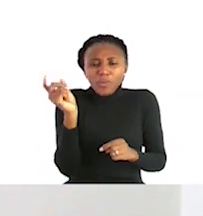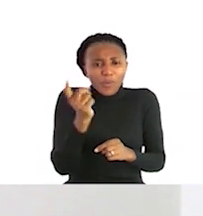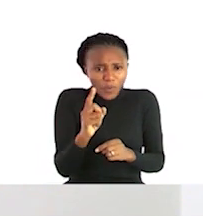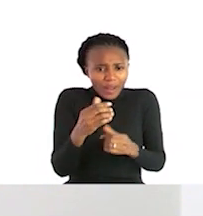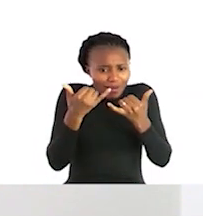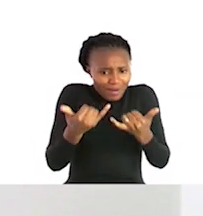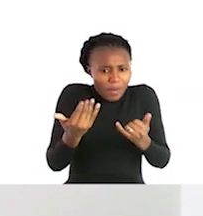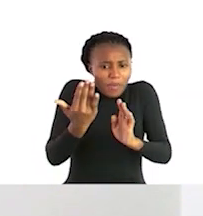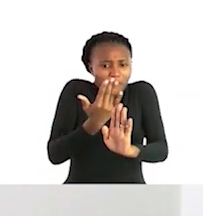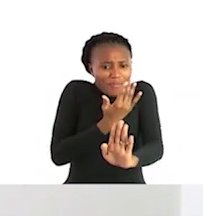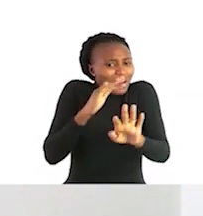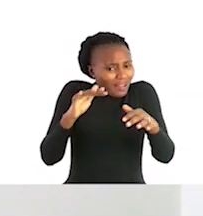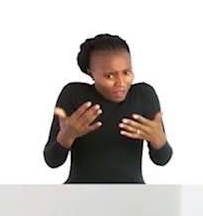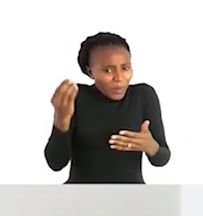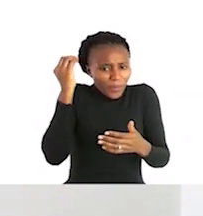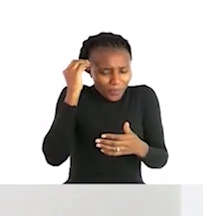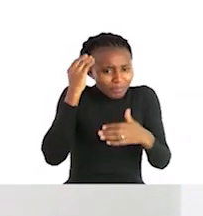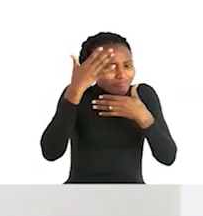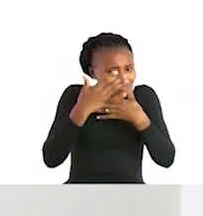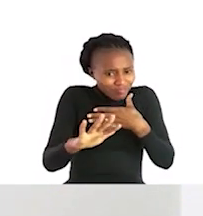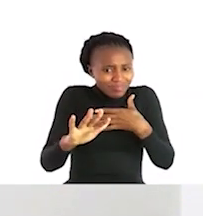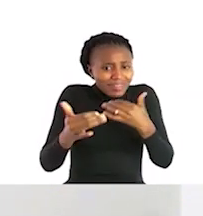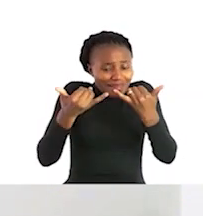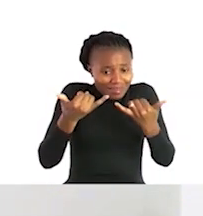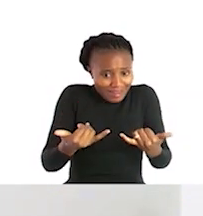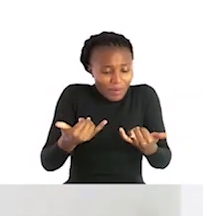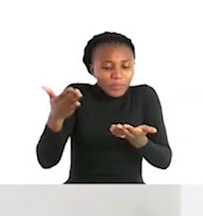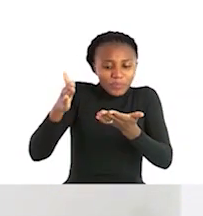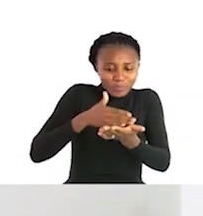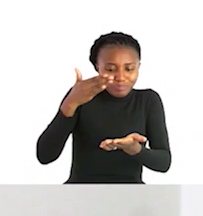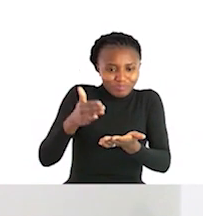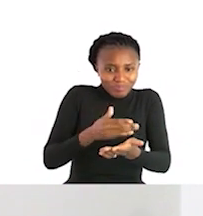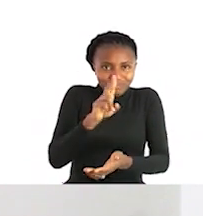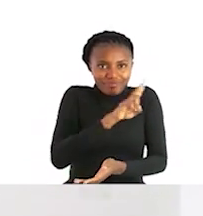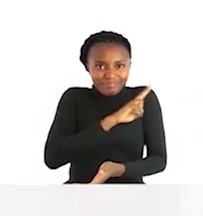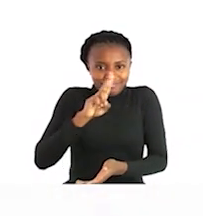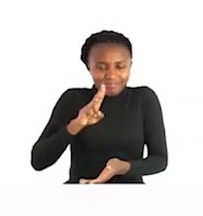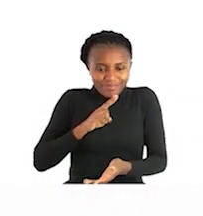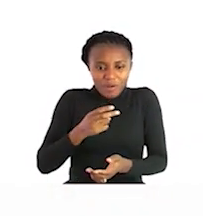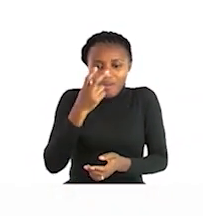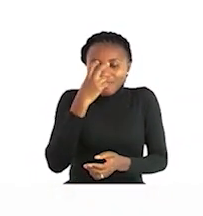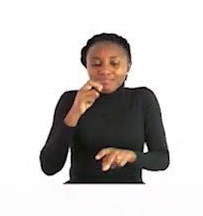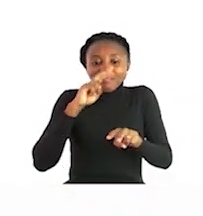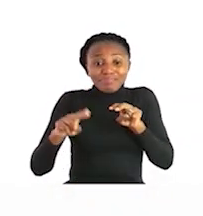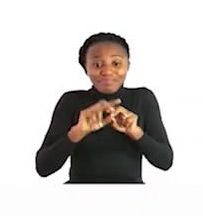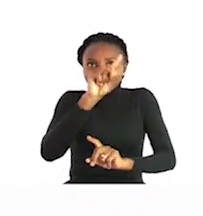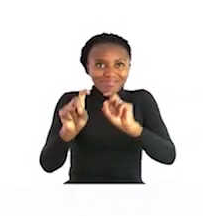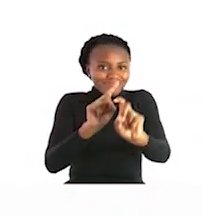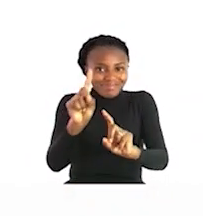the ways to prevent these diseases, let us turn to page 22 for a fun quiz